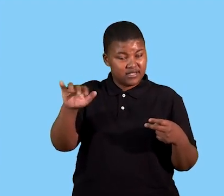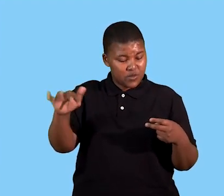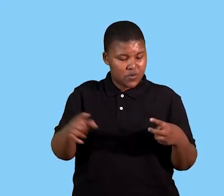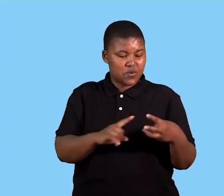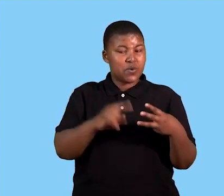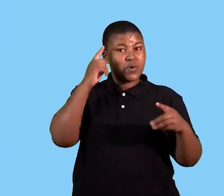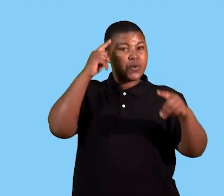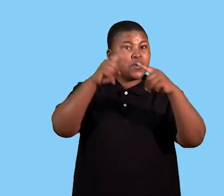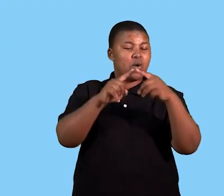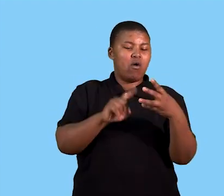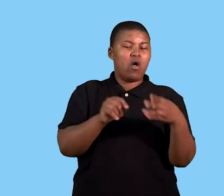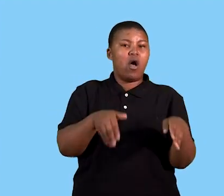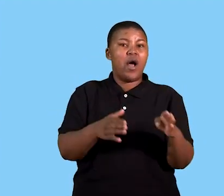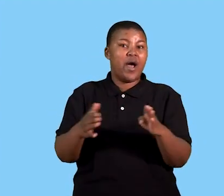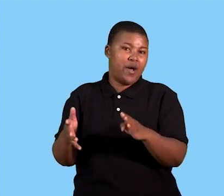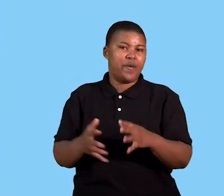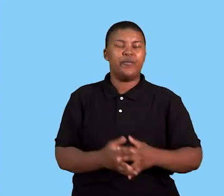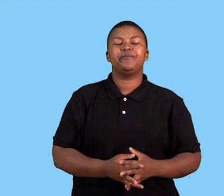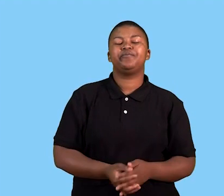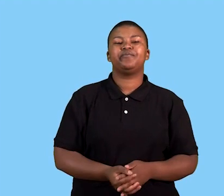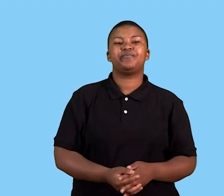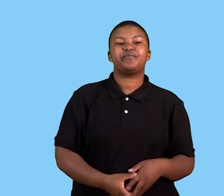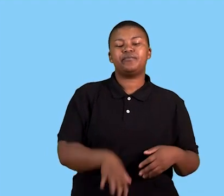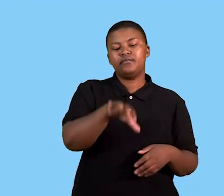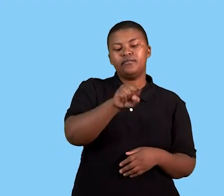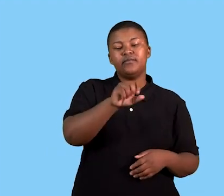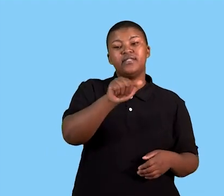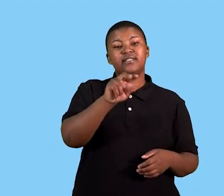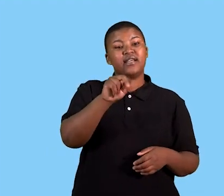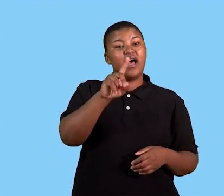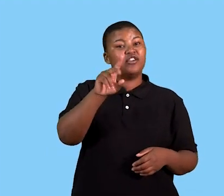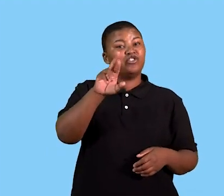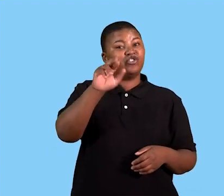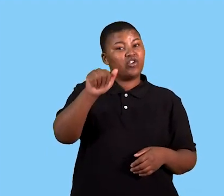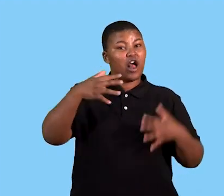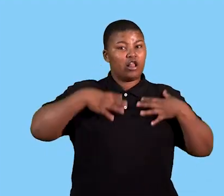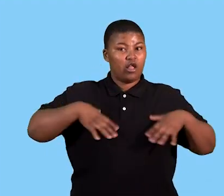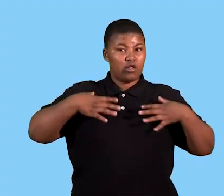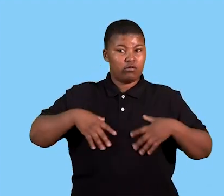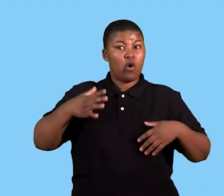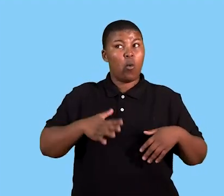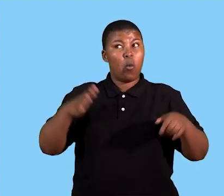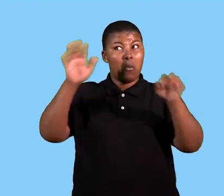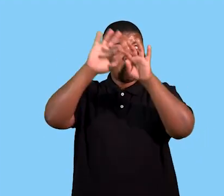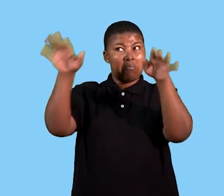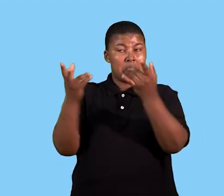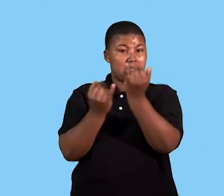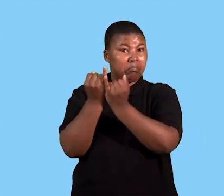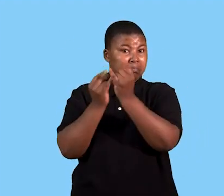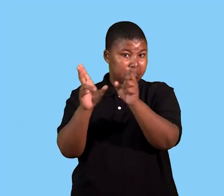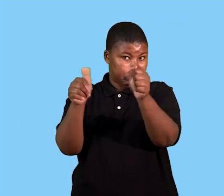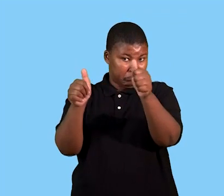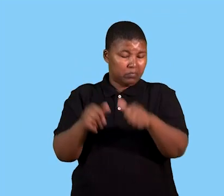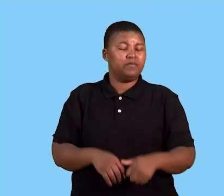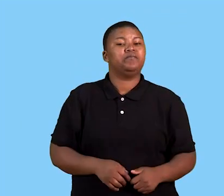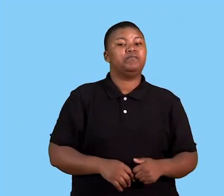one states, Sandra, clothing manufacturer, wants to be globally competitive. We also then see Sandra